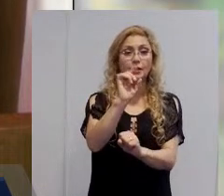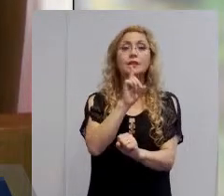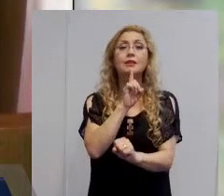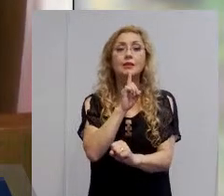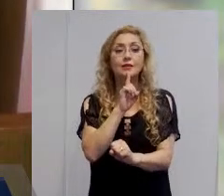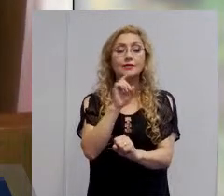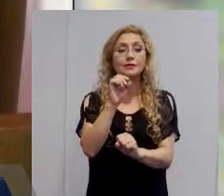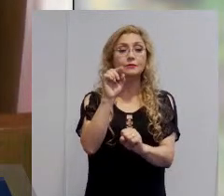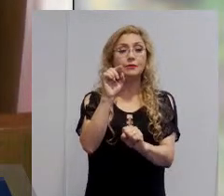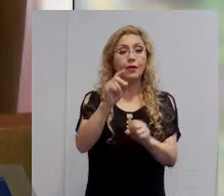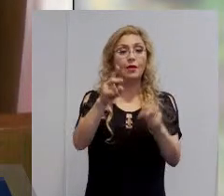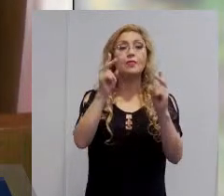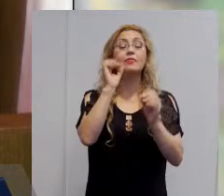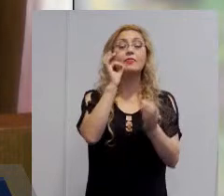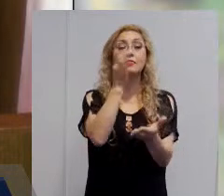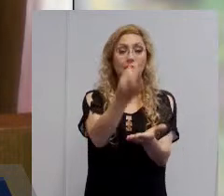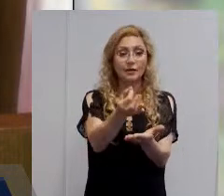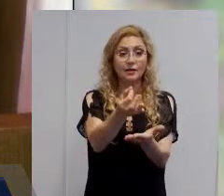and the Universal